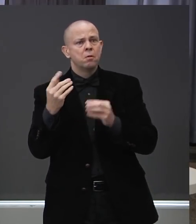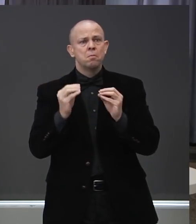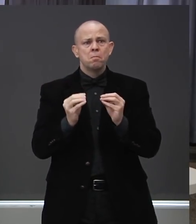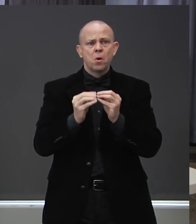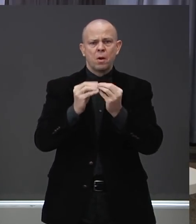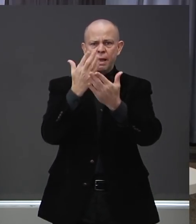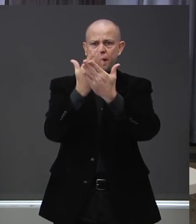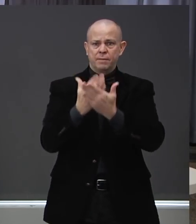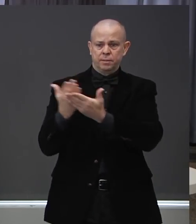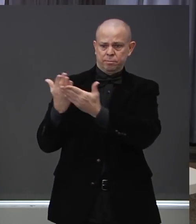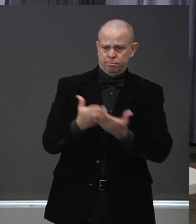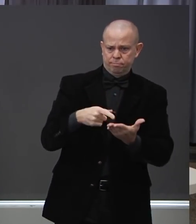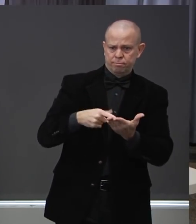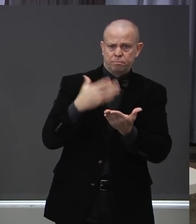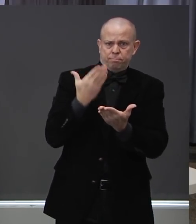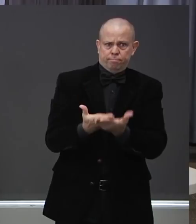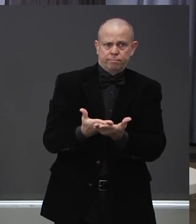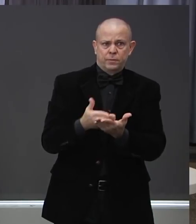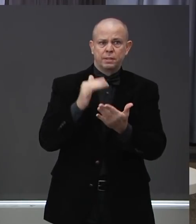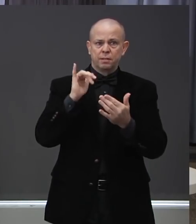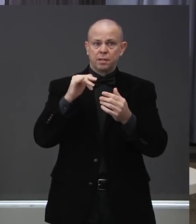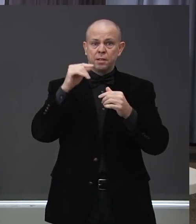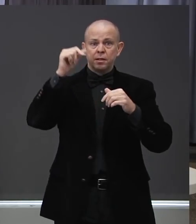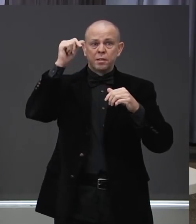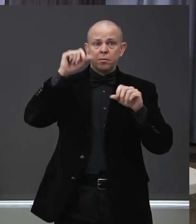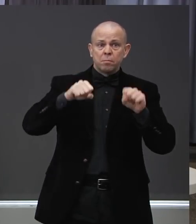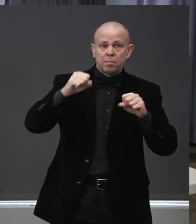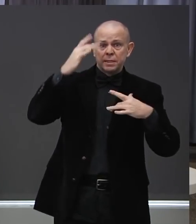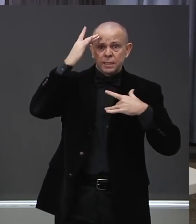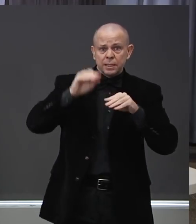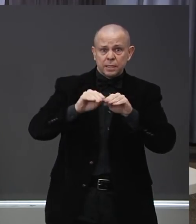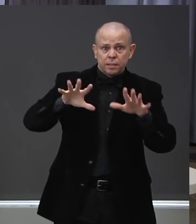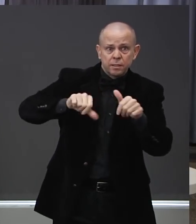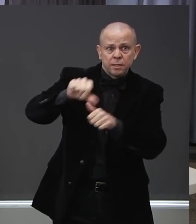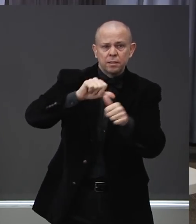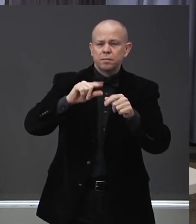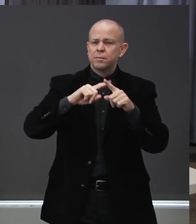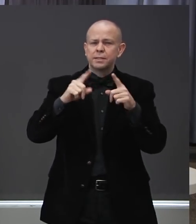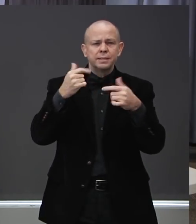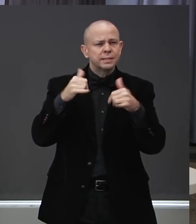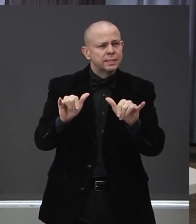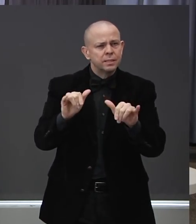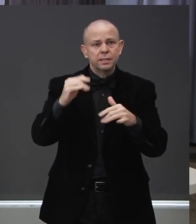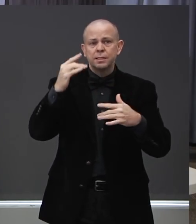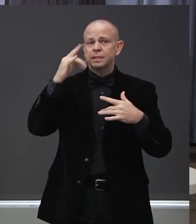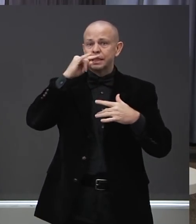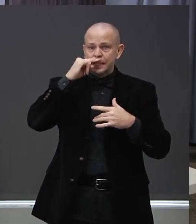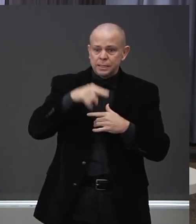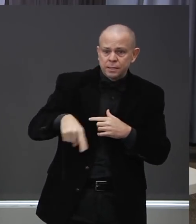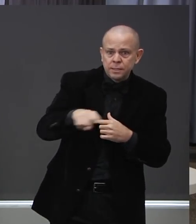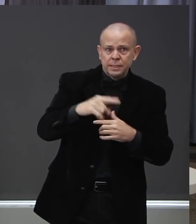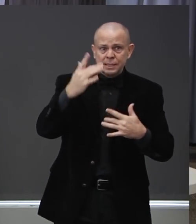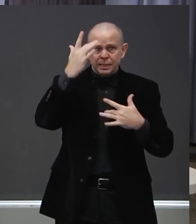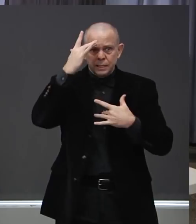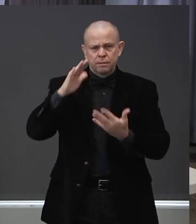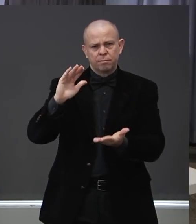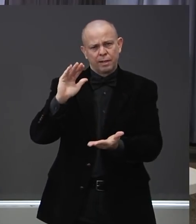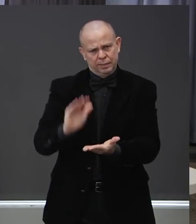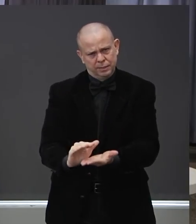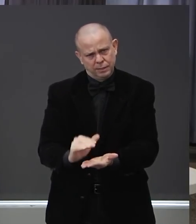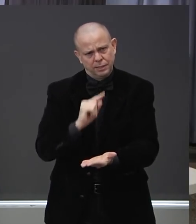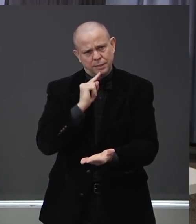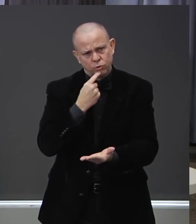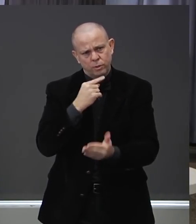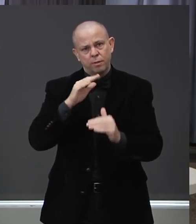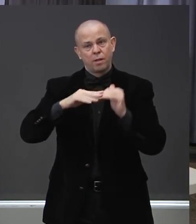this may not be the case, but younger children still appear to have less severe illness than older children and adults. We know